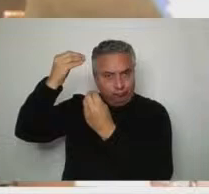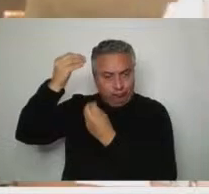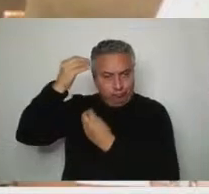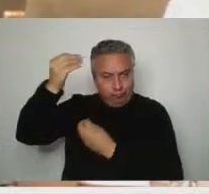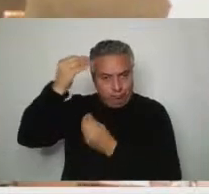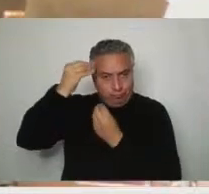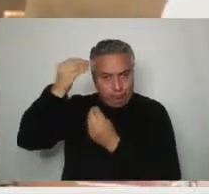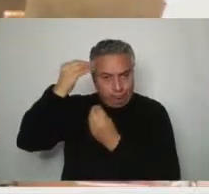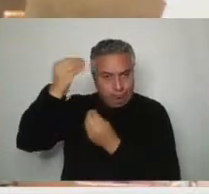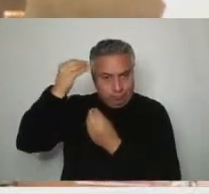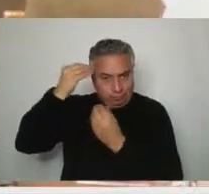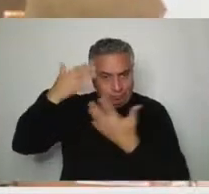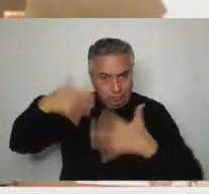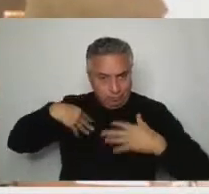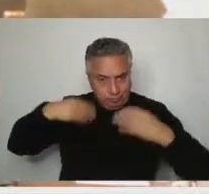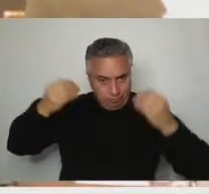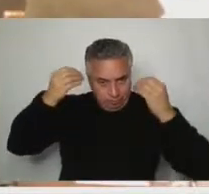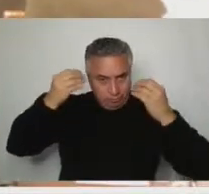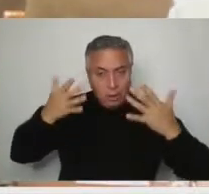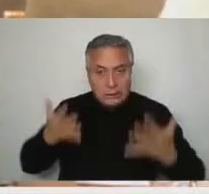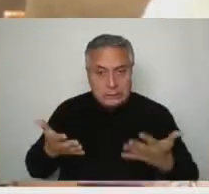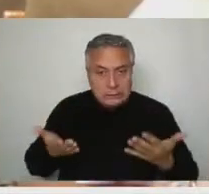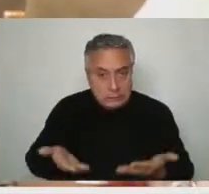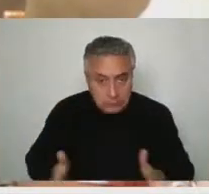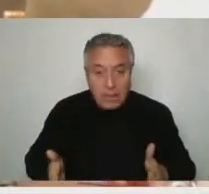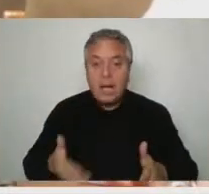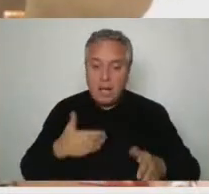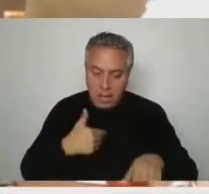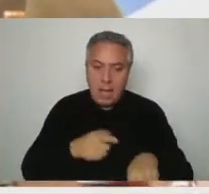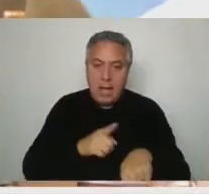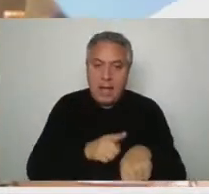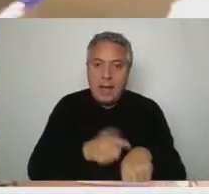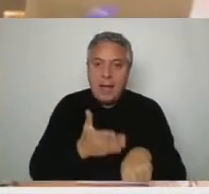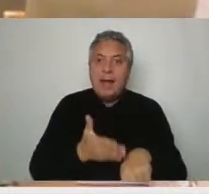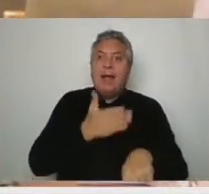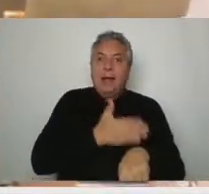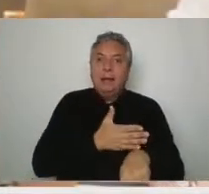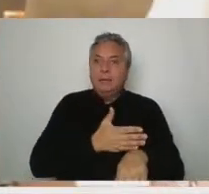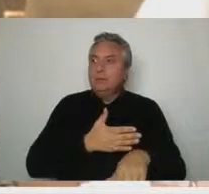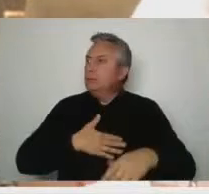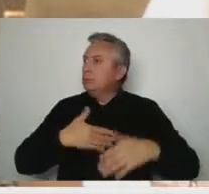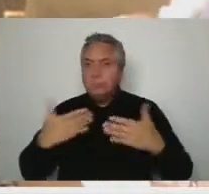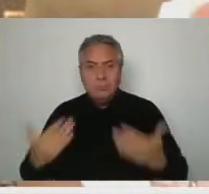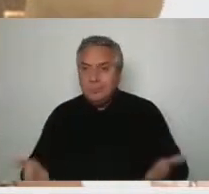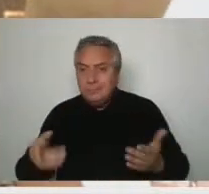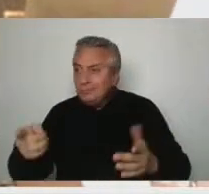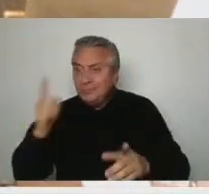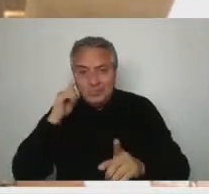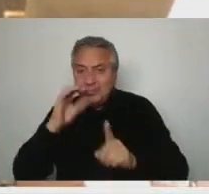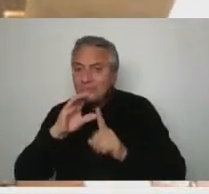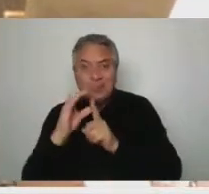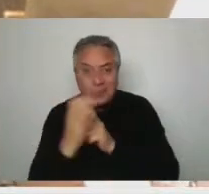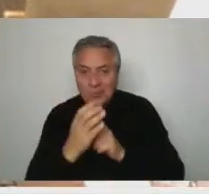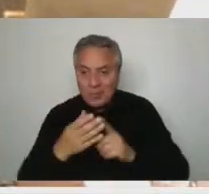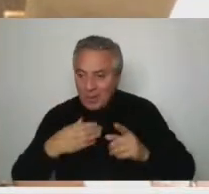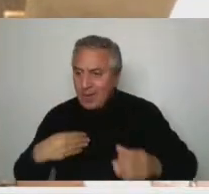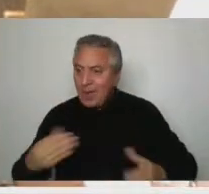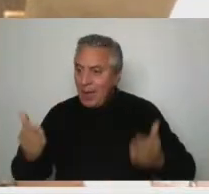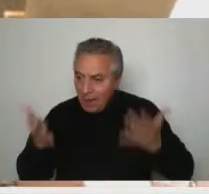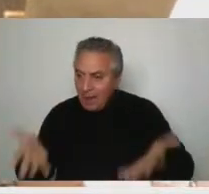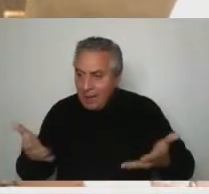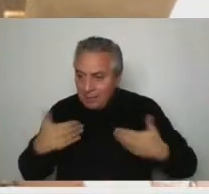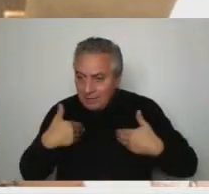what you learn at one point in time is, to a certain extent, based on what you've learned in the past. They're building